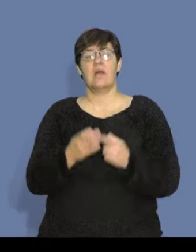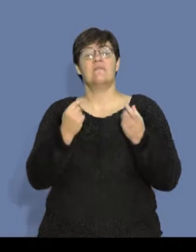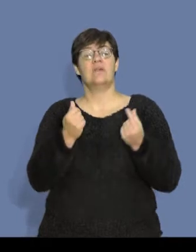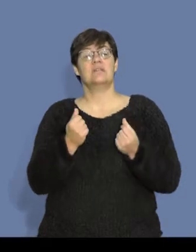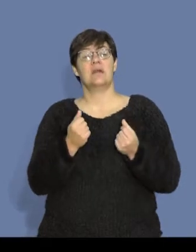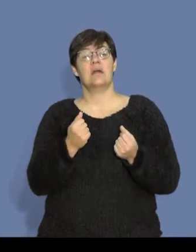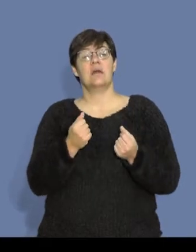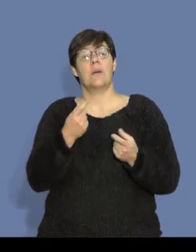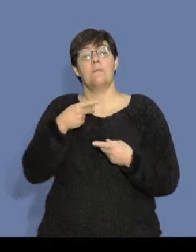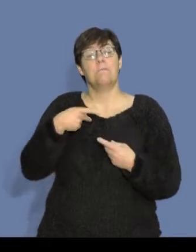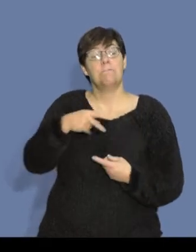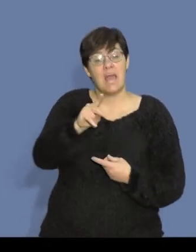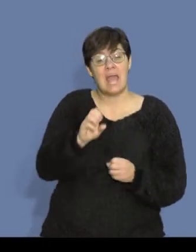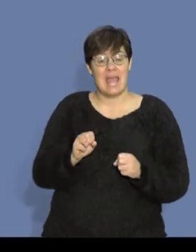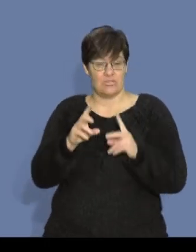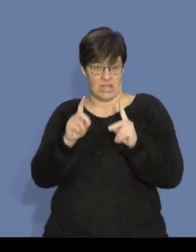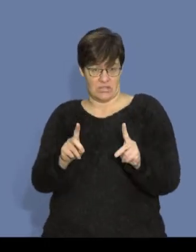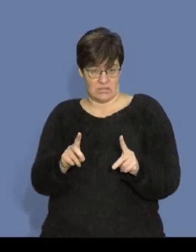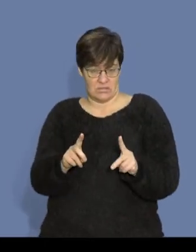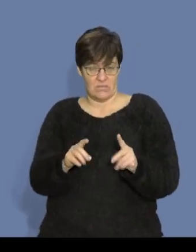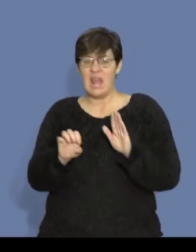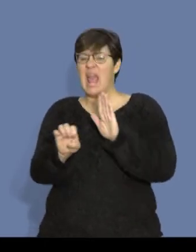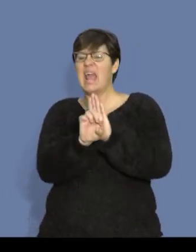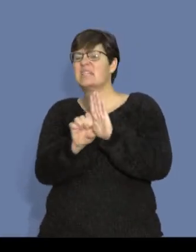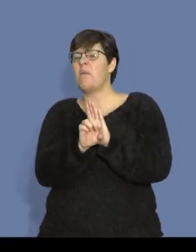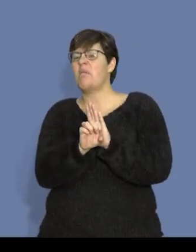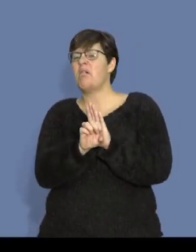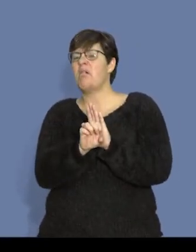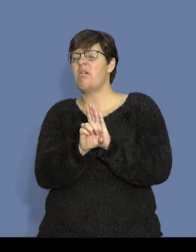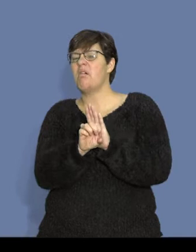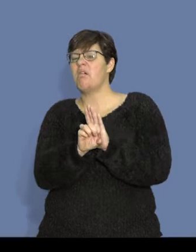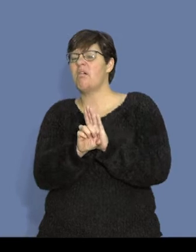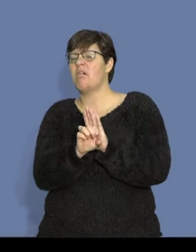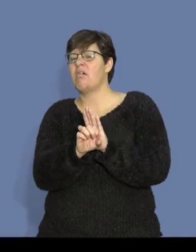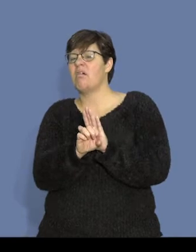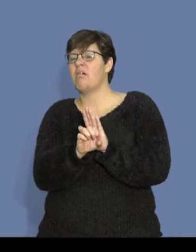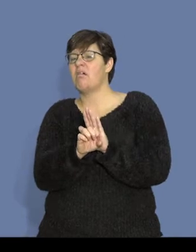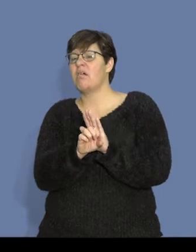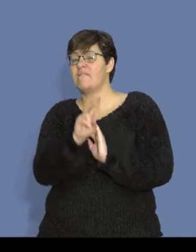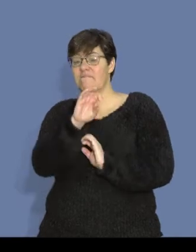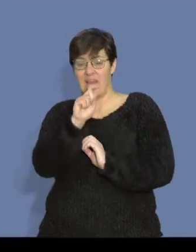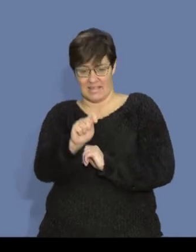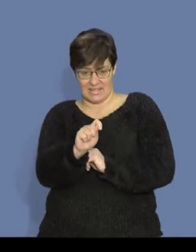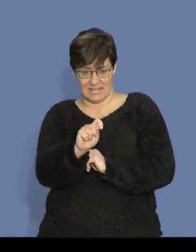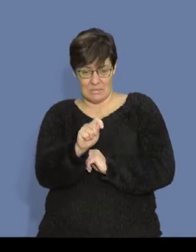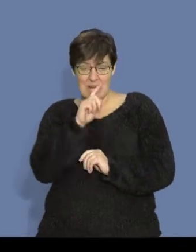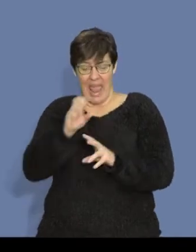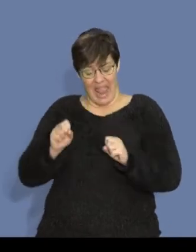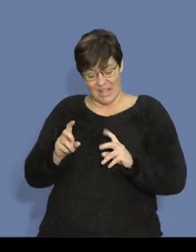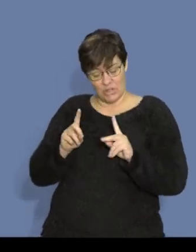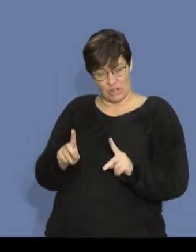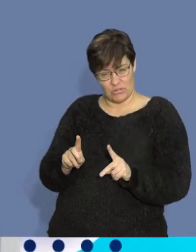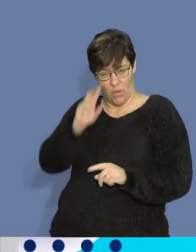Fees payable for education is an example of what? Okay, now we're talking about